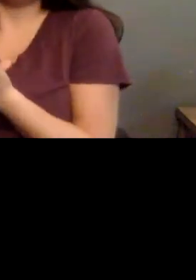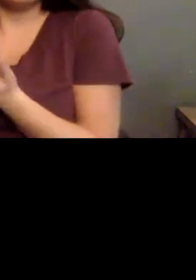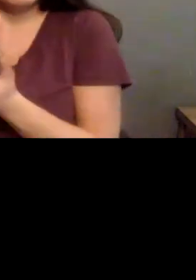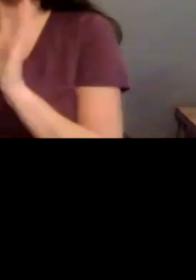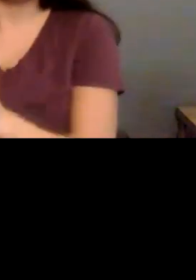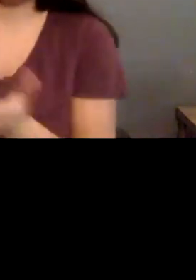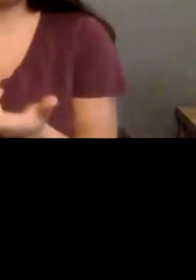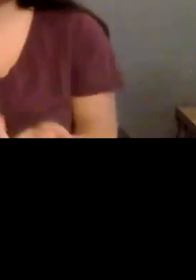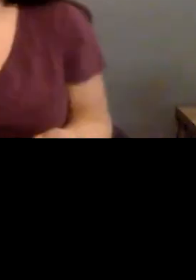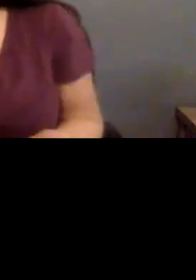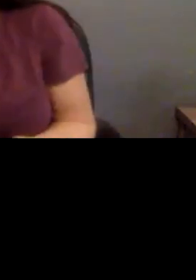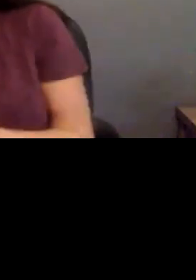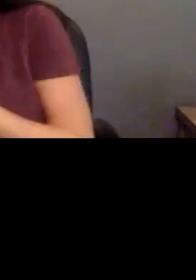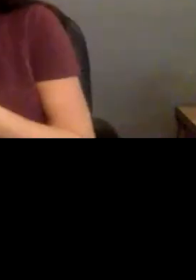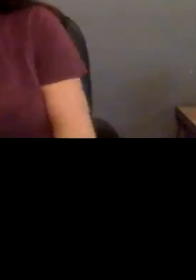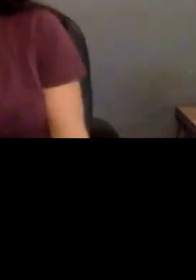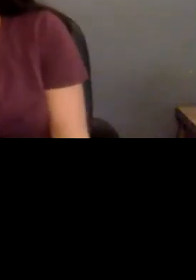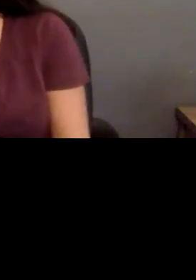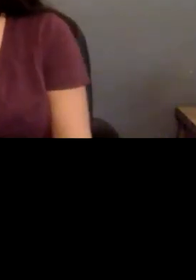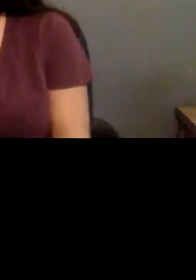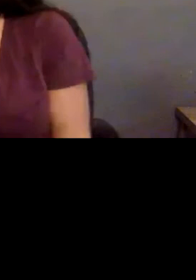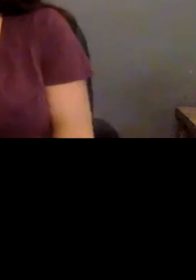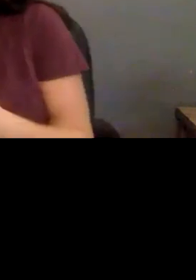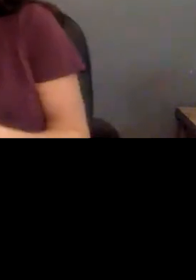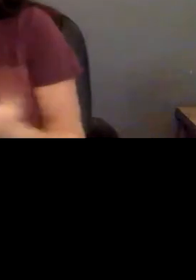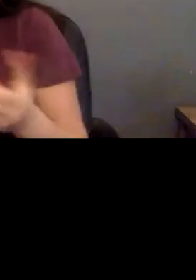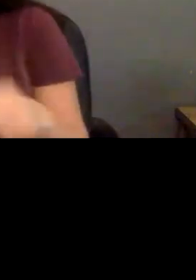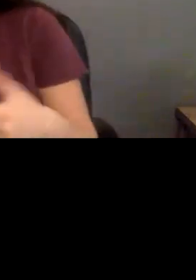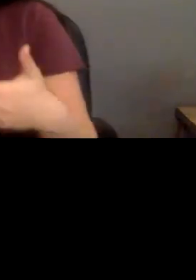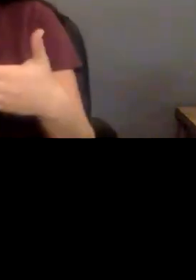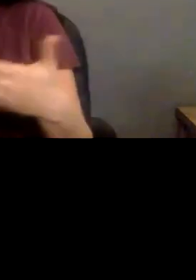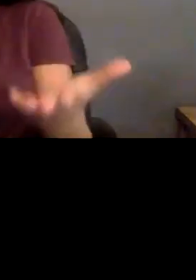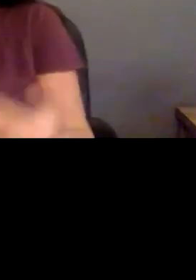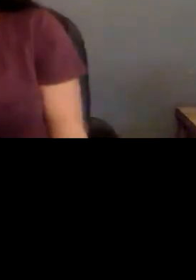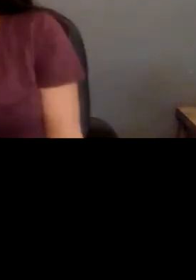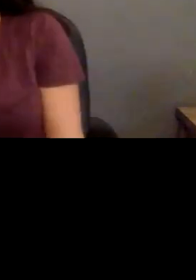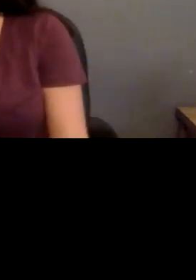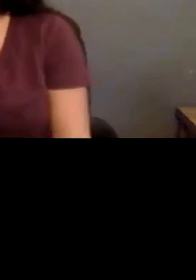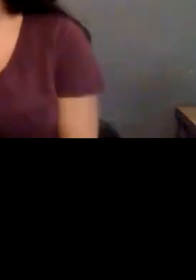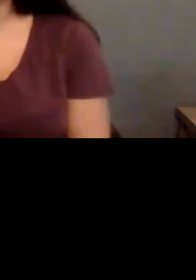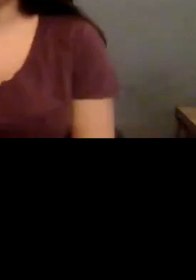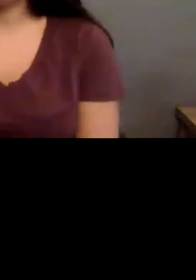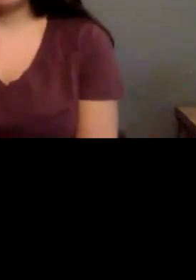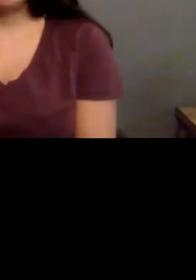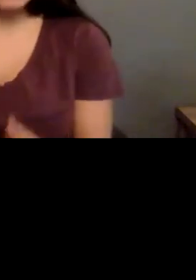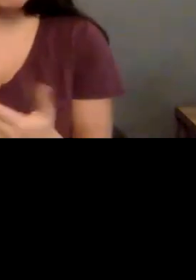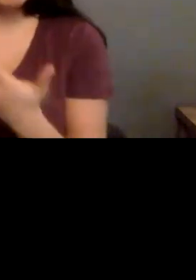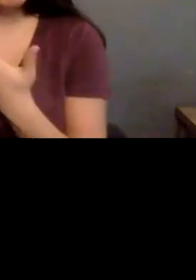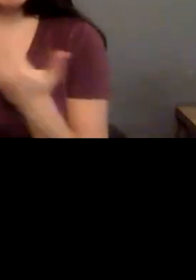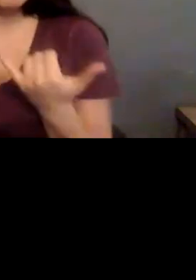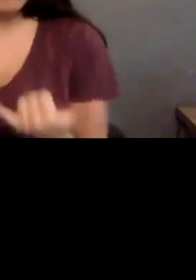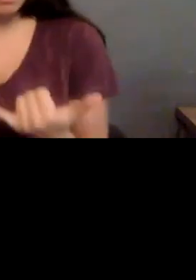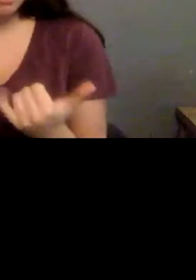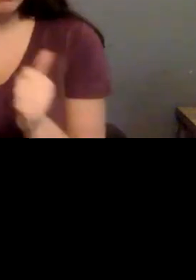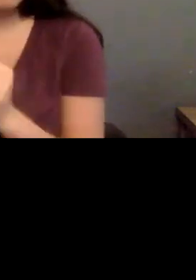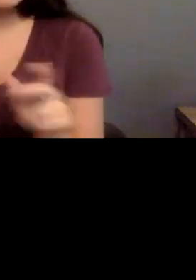going to treatment, what could be offered if they go. Yeah, we have a project now happening with